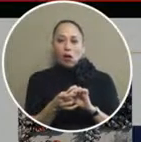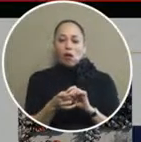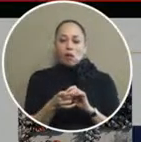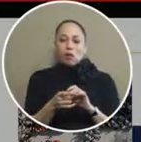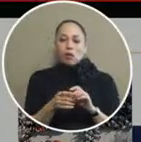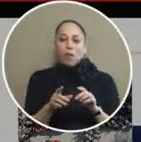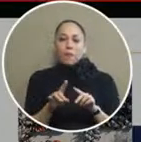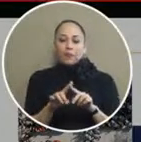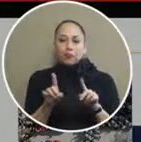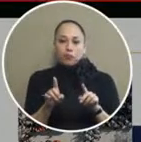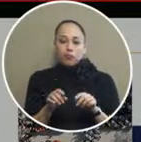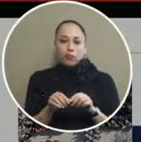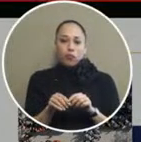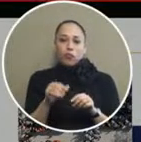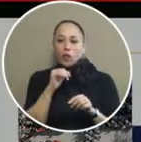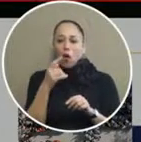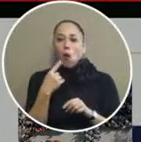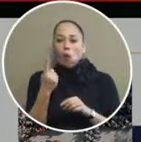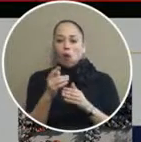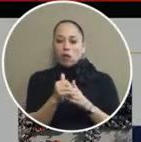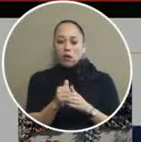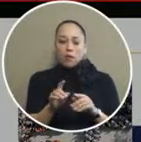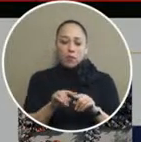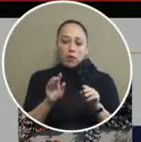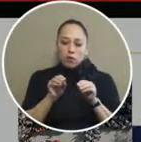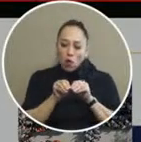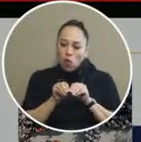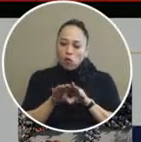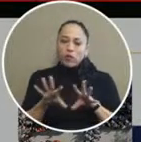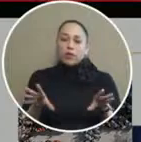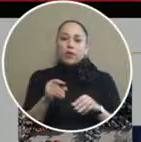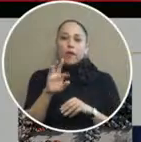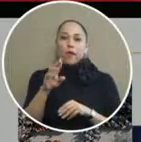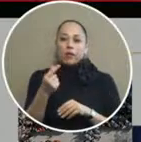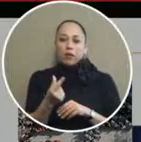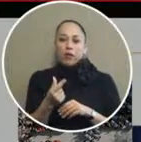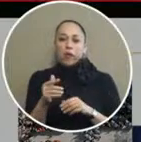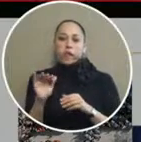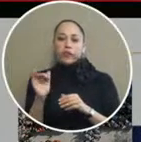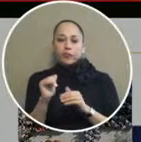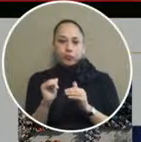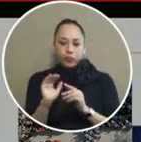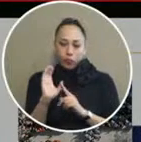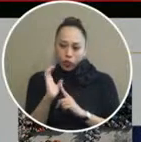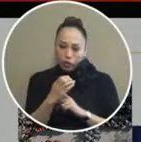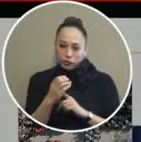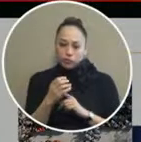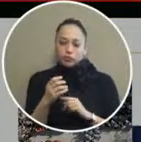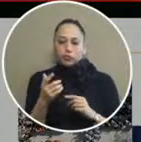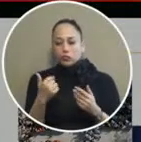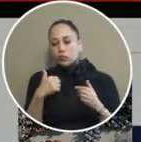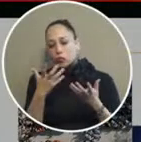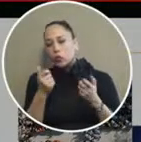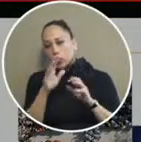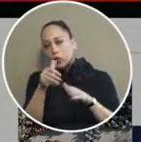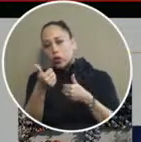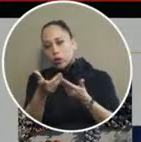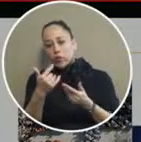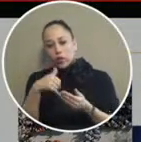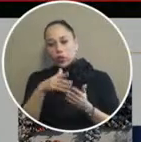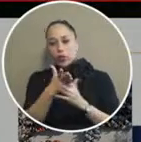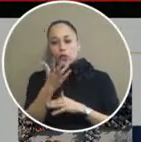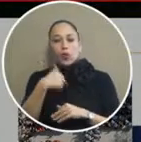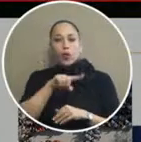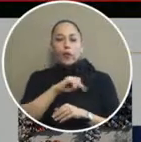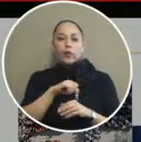really support not just our leadership culture, but our overall organizational culture and the type of service that we want to deliver to our community. Next